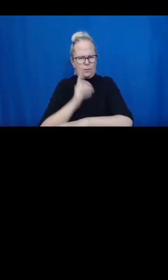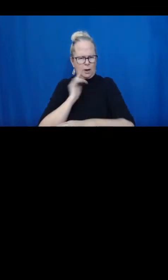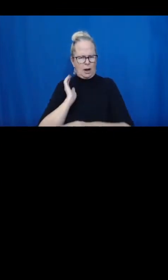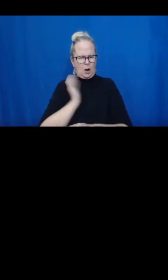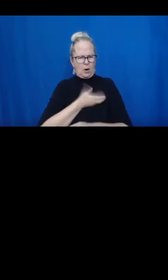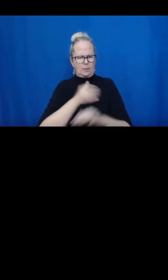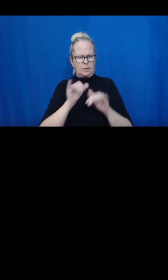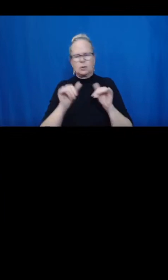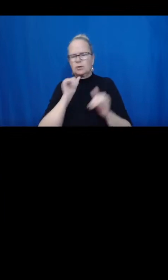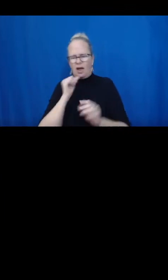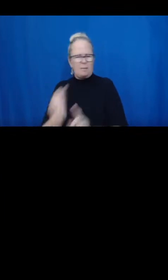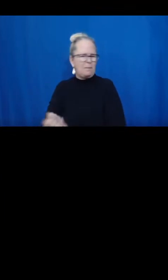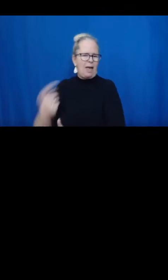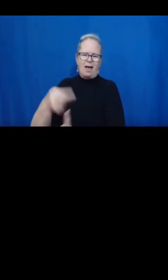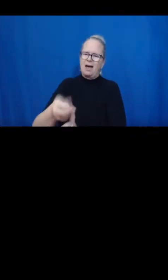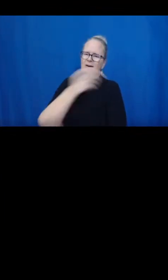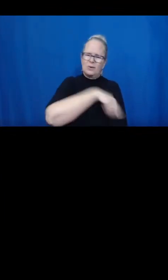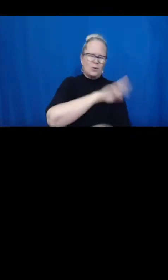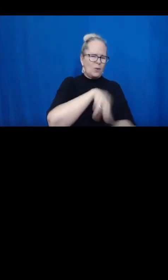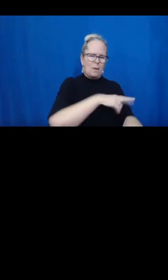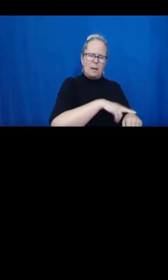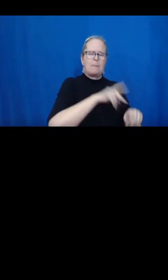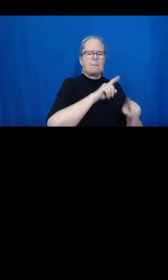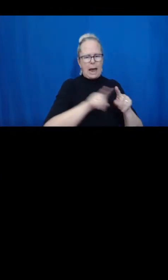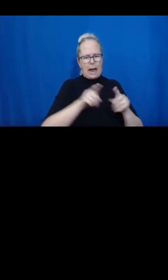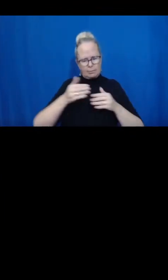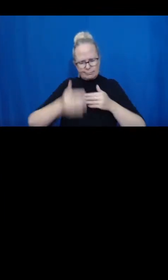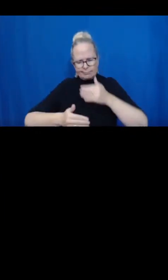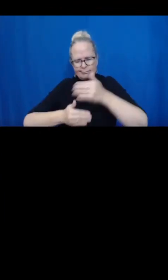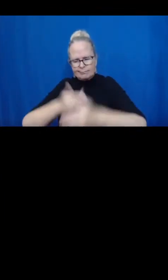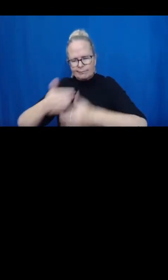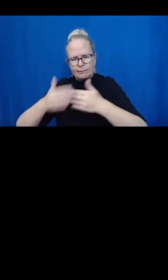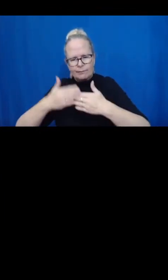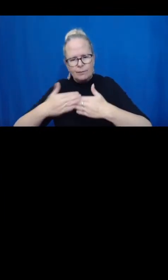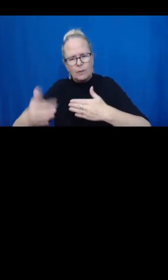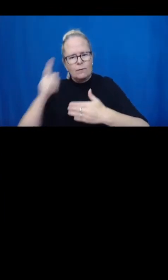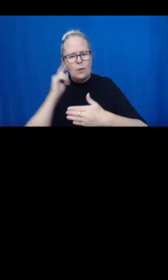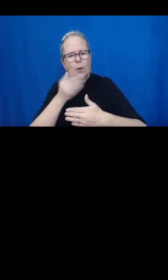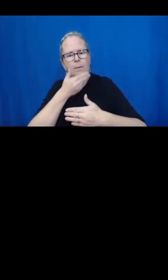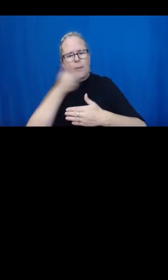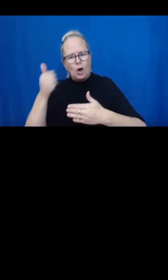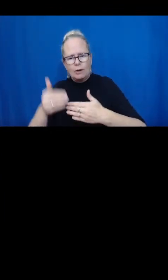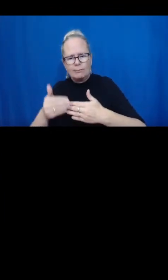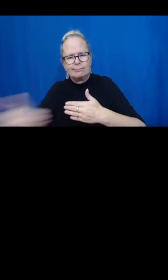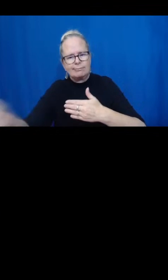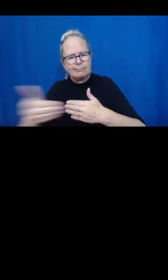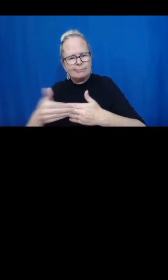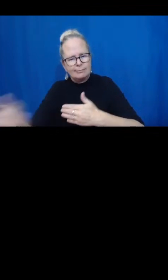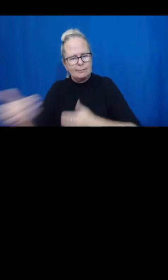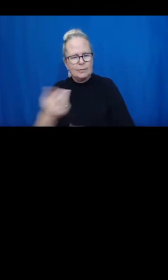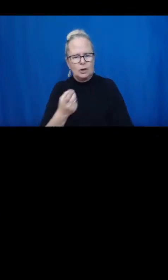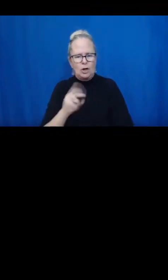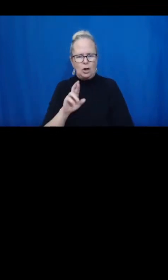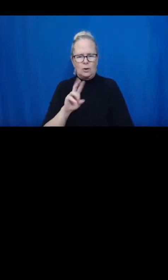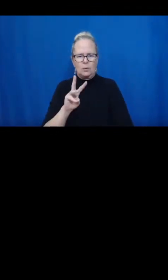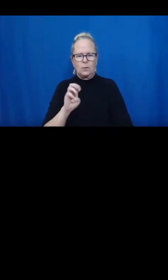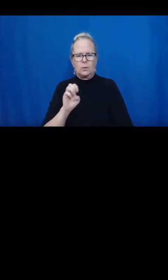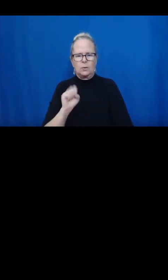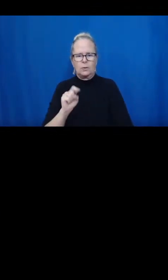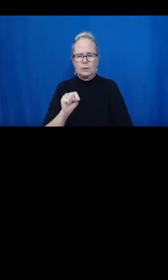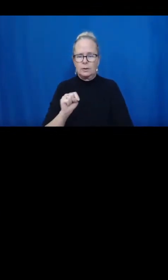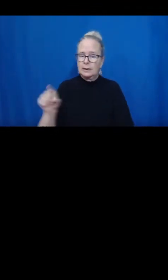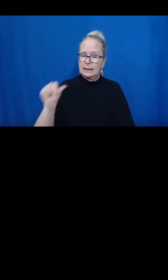progress. And I think that leaves us with a hopeful message that science, has evolved a lot over the last year and a half, and